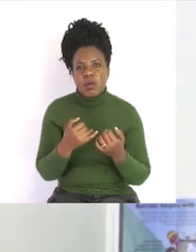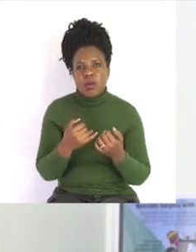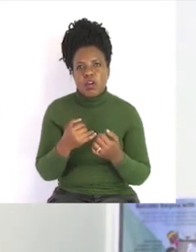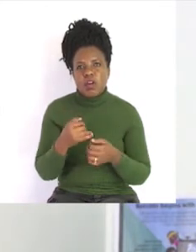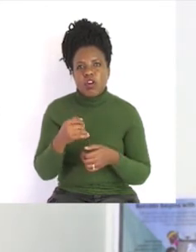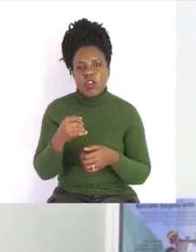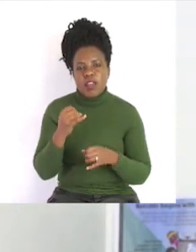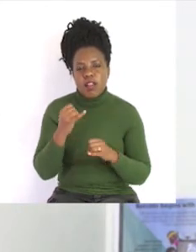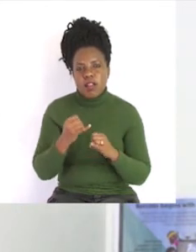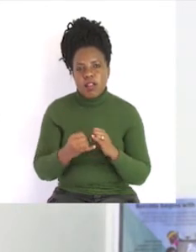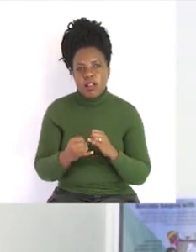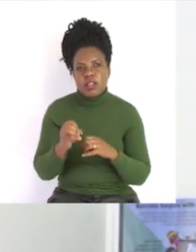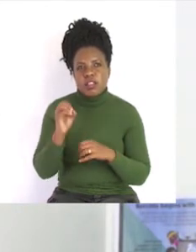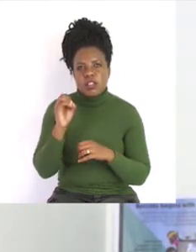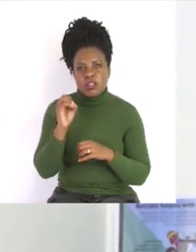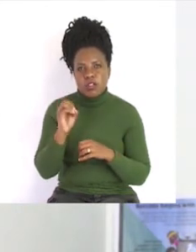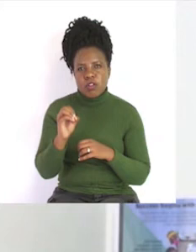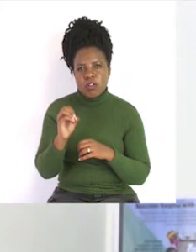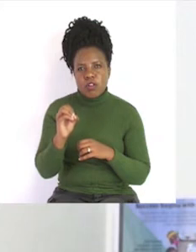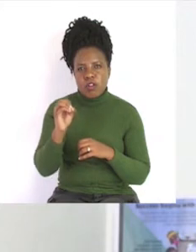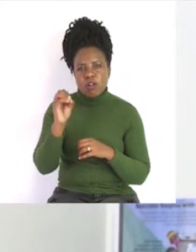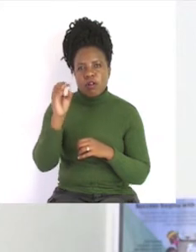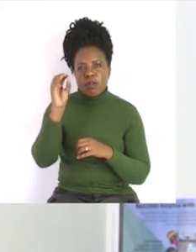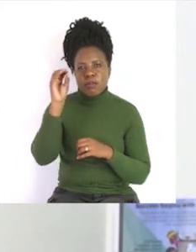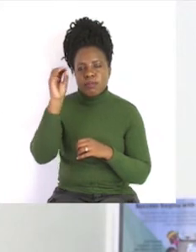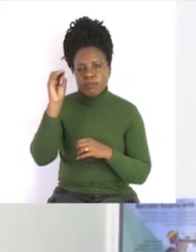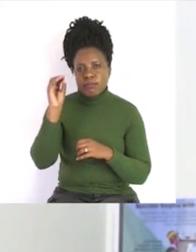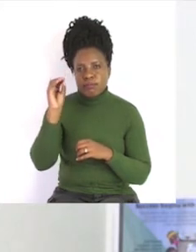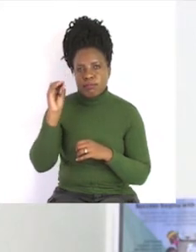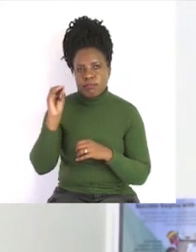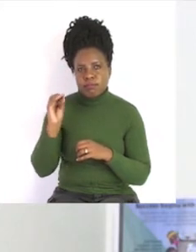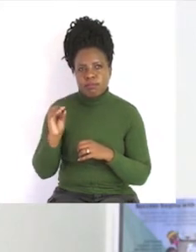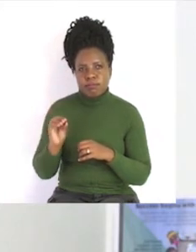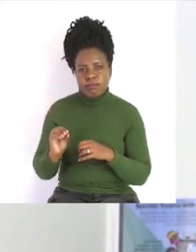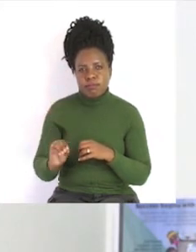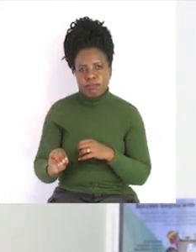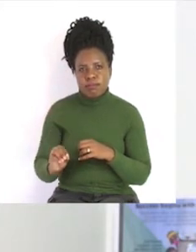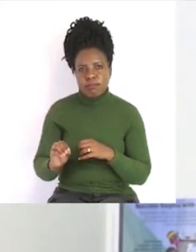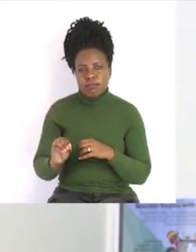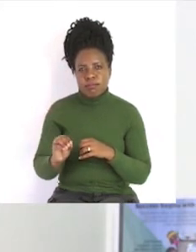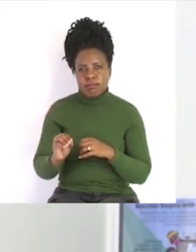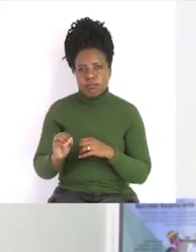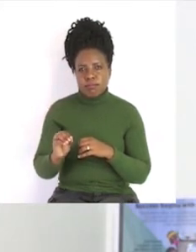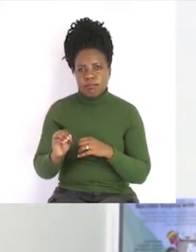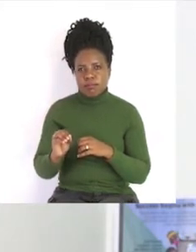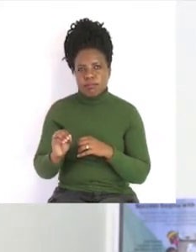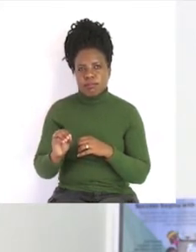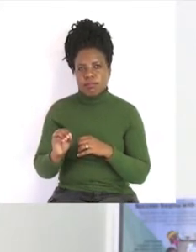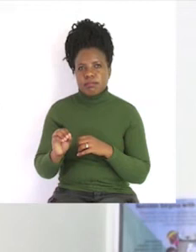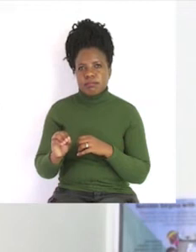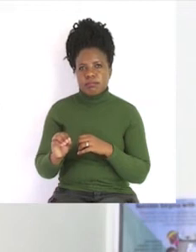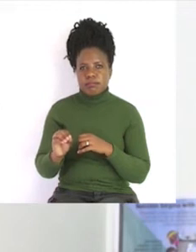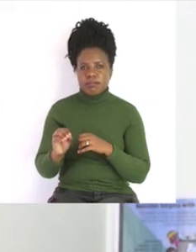5 minus 5 is just 0. Next, I will drop my next placeholder,